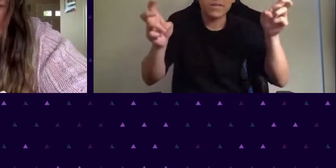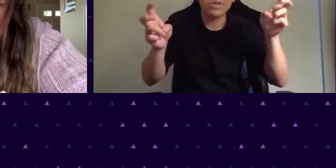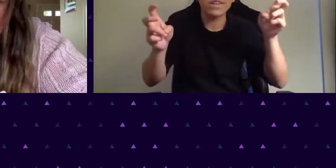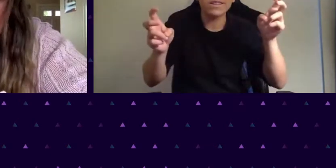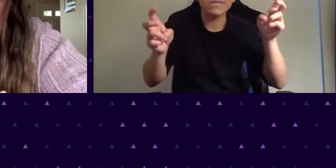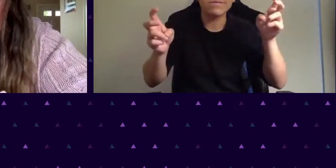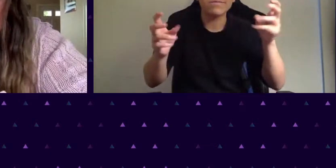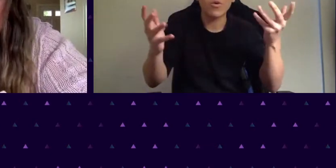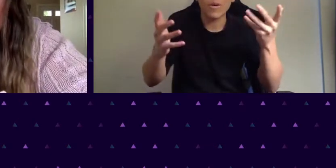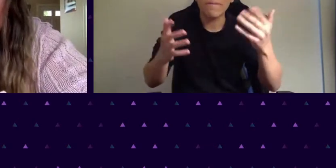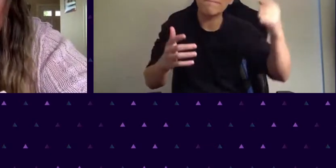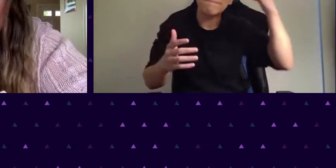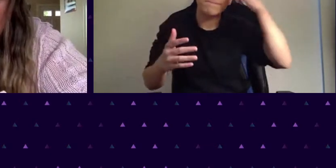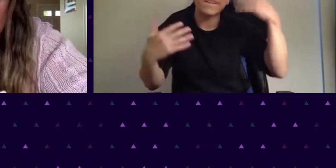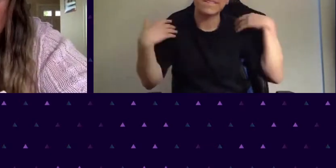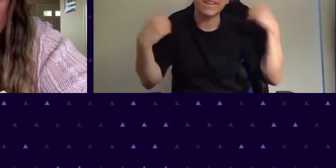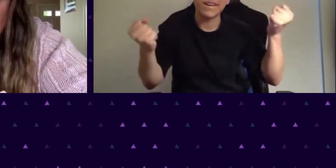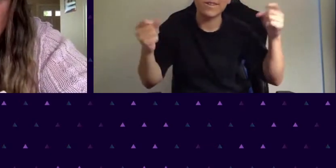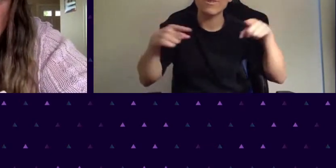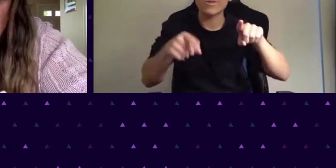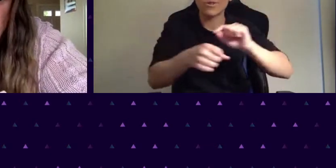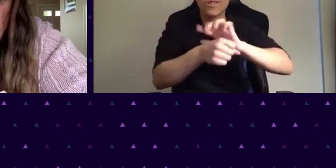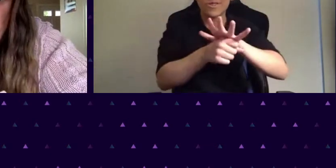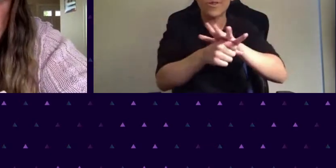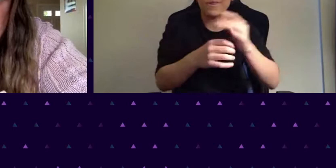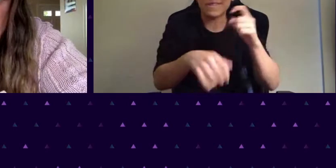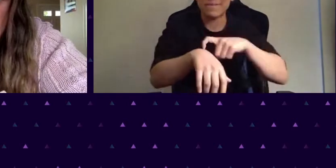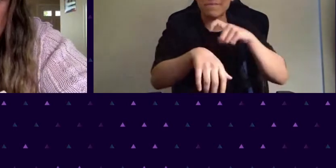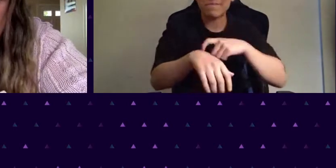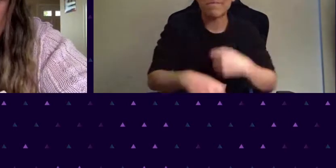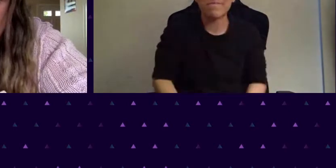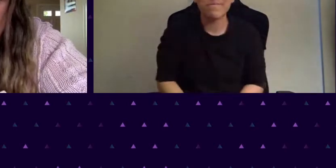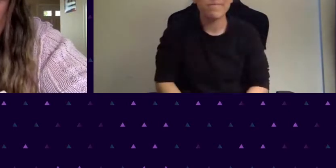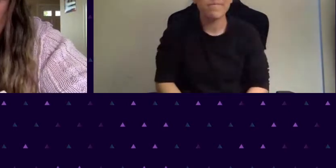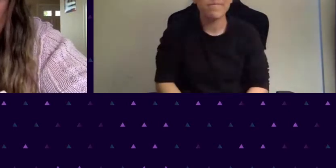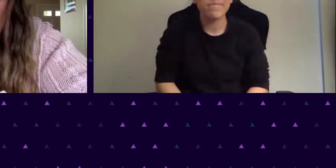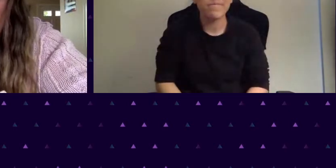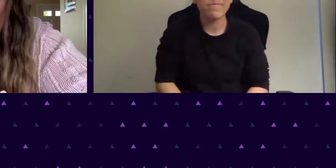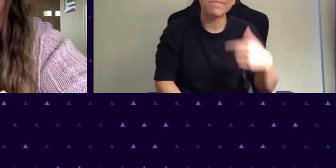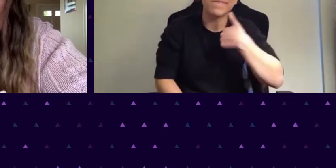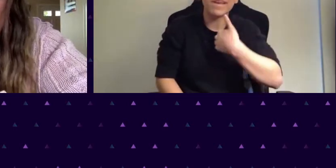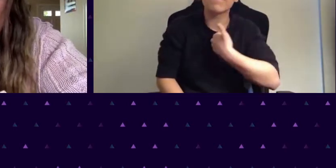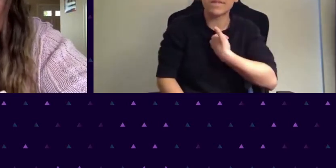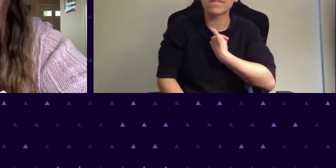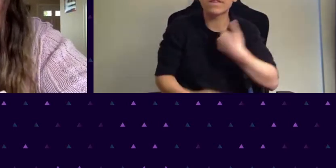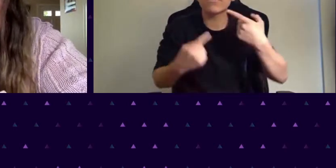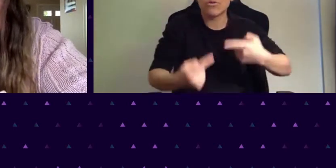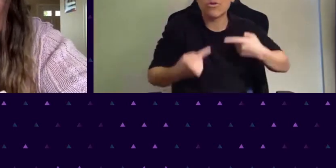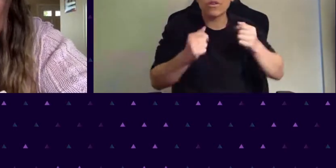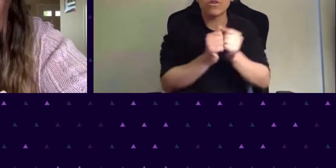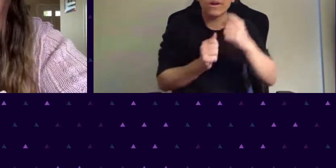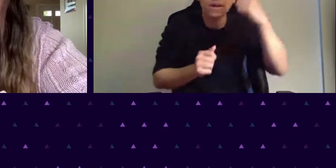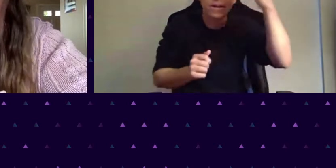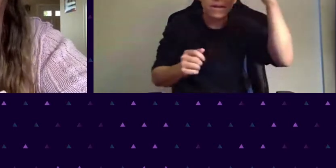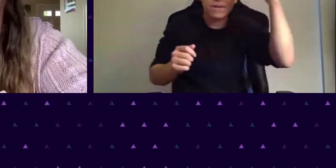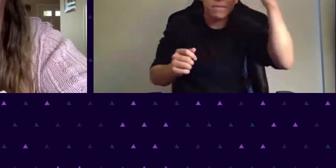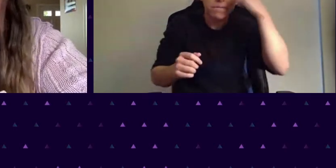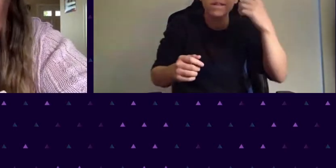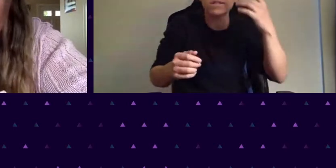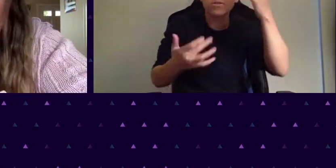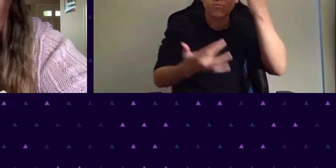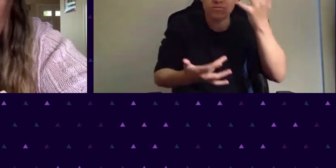health during COVID-19. As somebody who struggles with mental illness and mental health stuff,